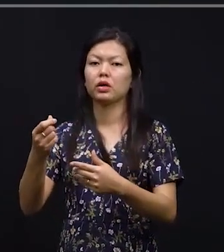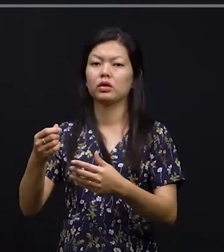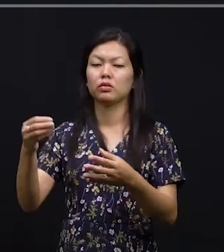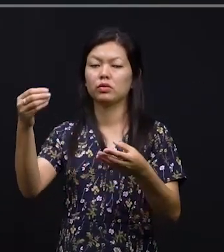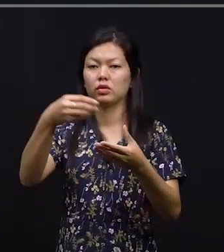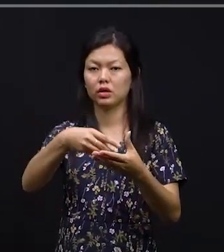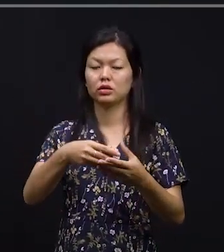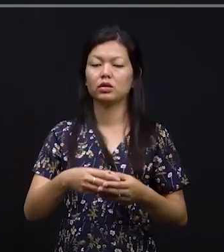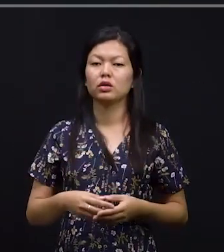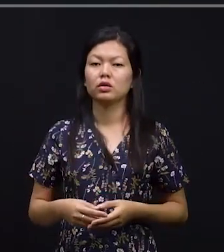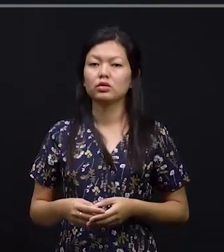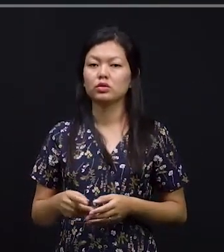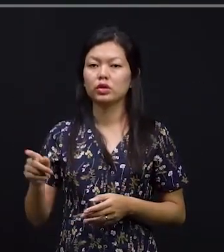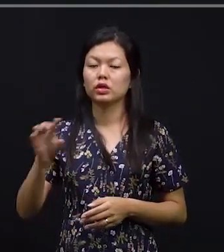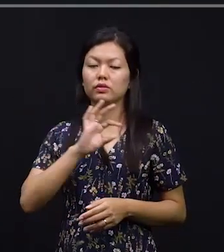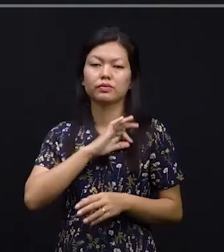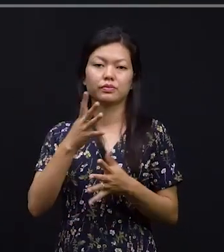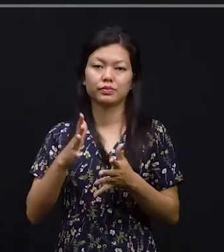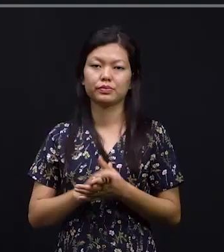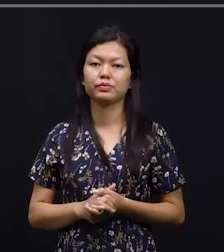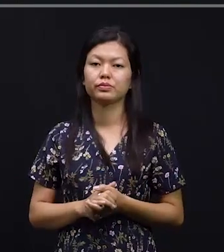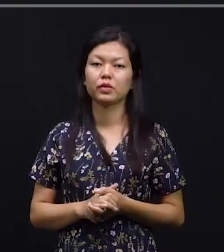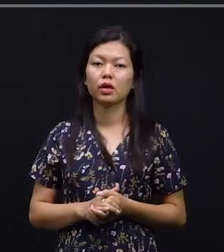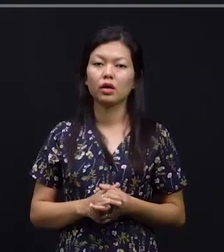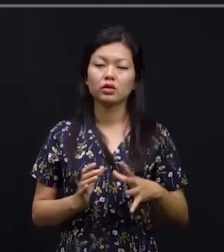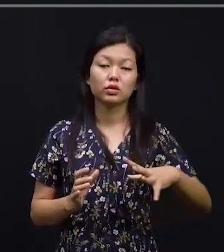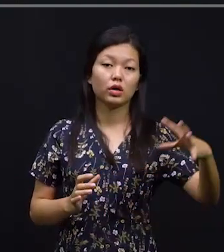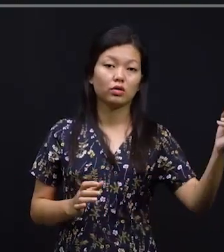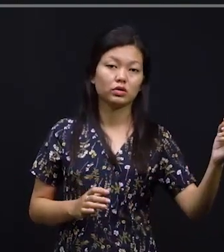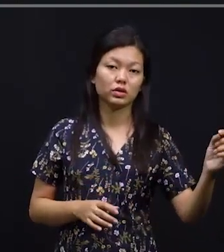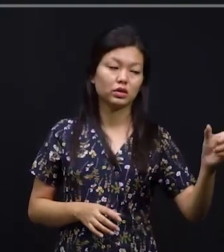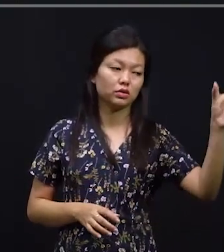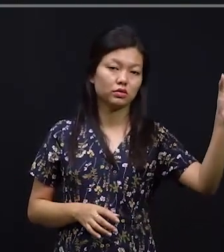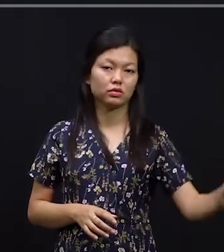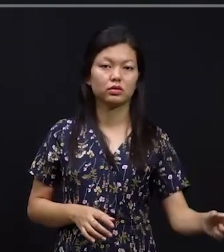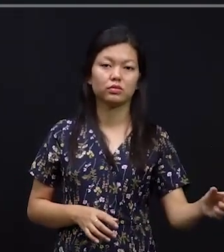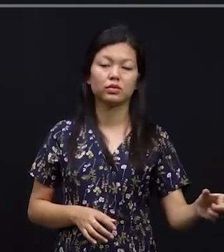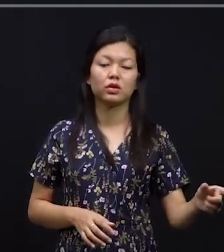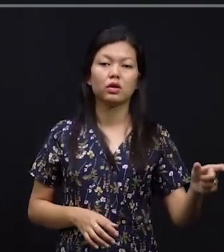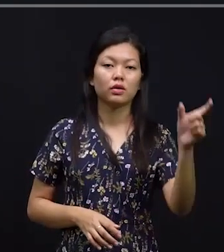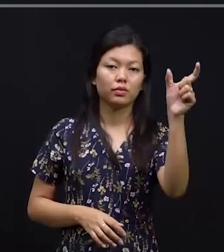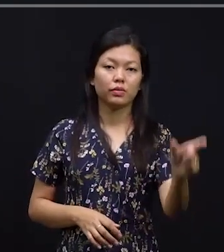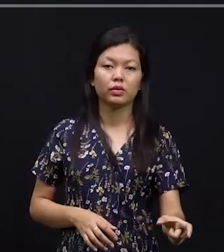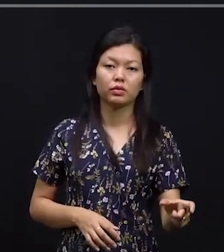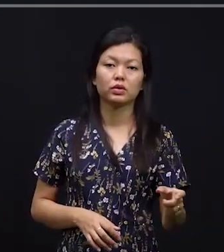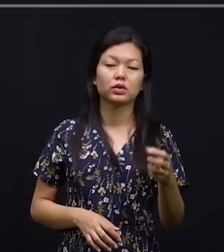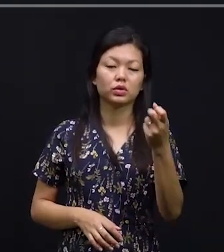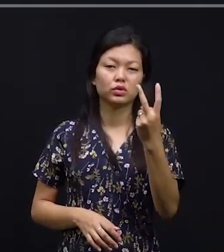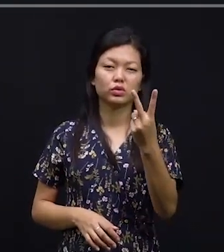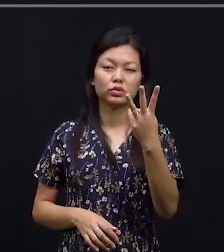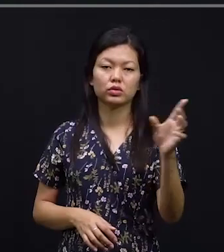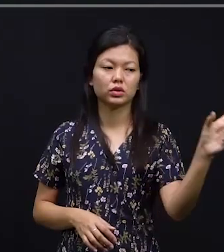or you can even call fat, okay? There were some portly gentlemen who were coming to his office. And this portly